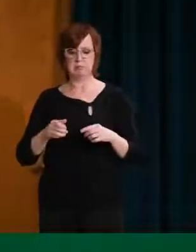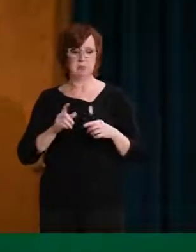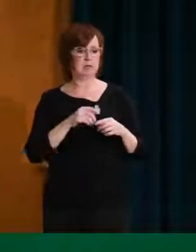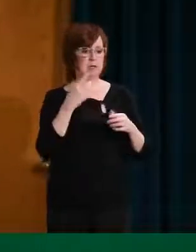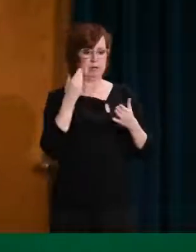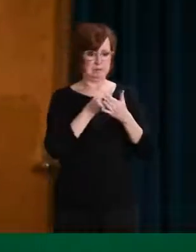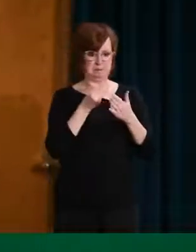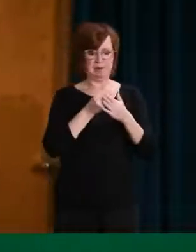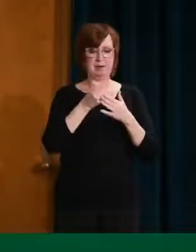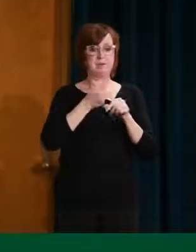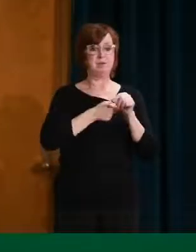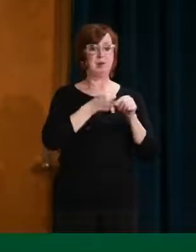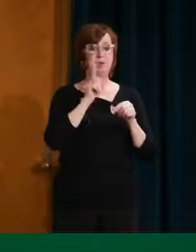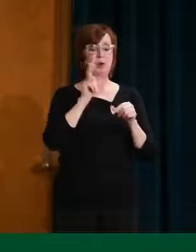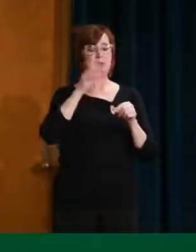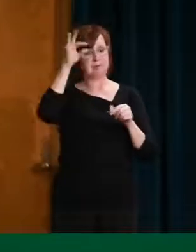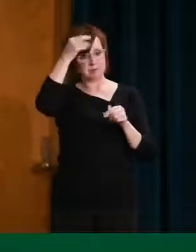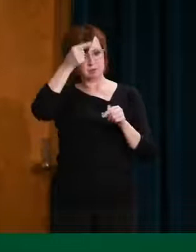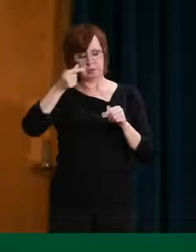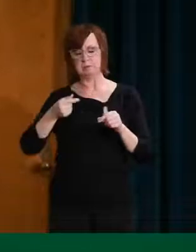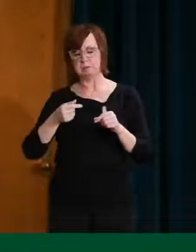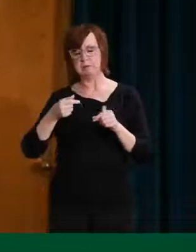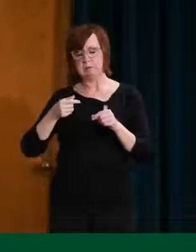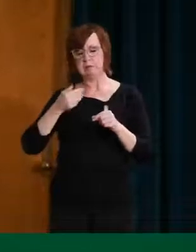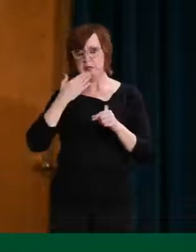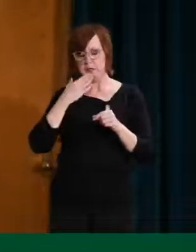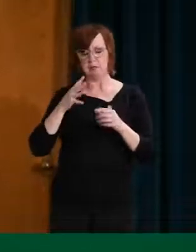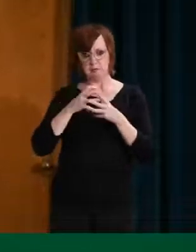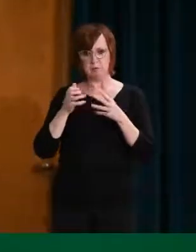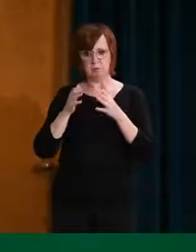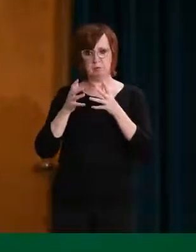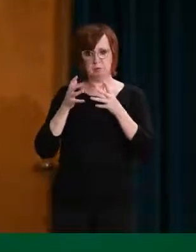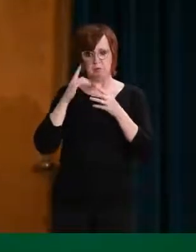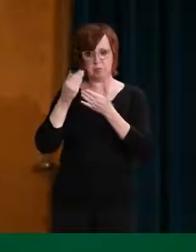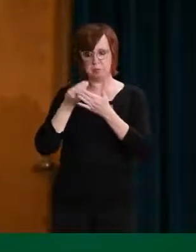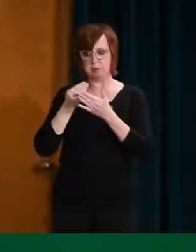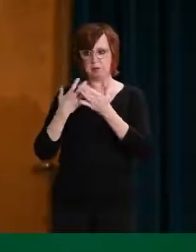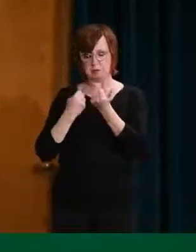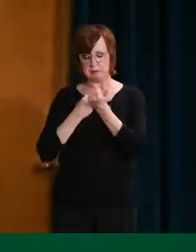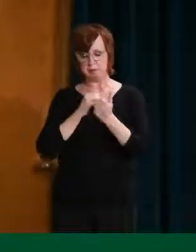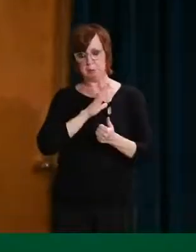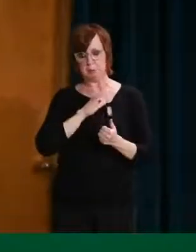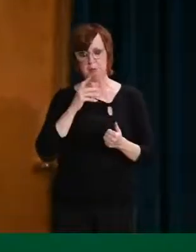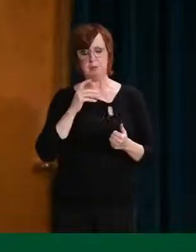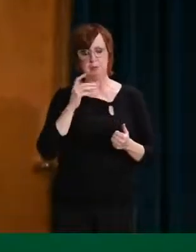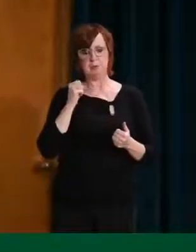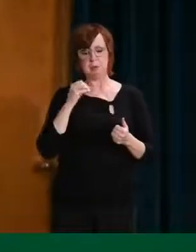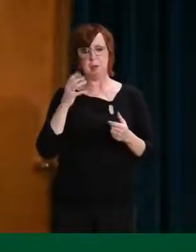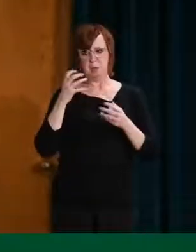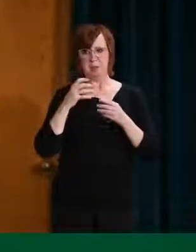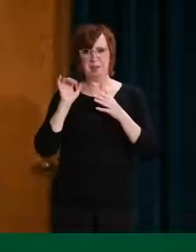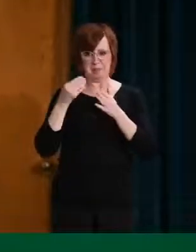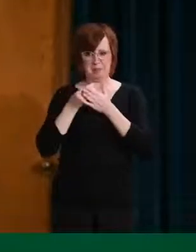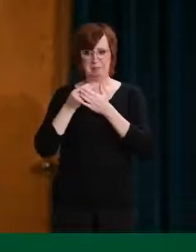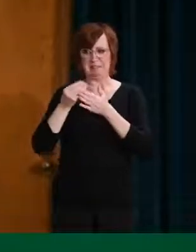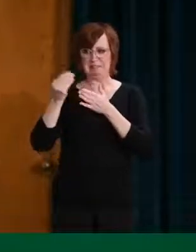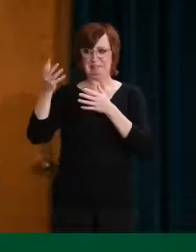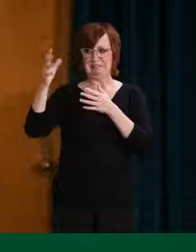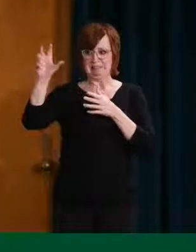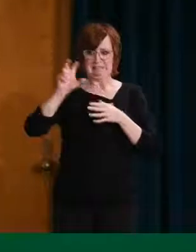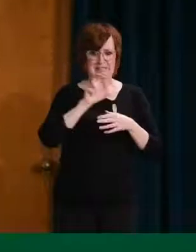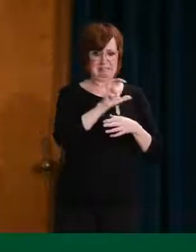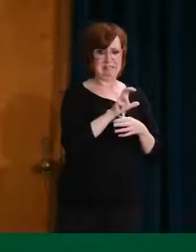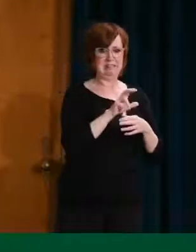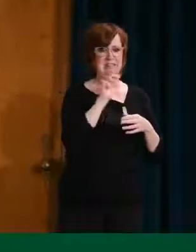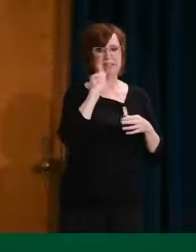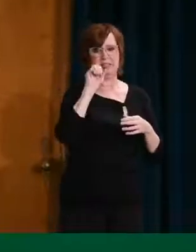available as soon as possible, and those funds flow to Canadians and people in Saskatchewan as soon as possible. Last but not least, we